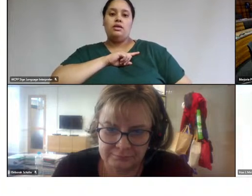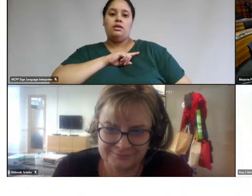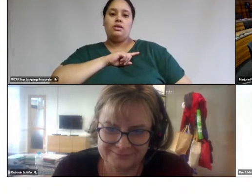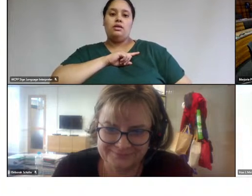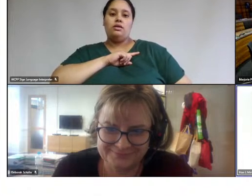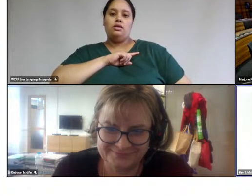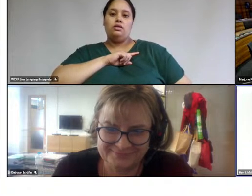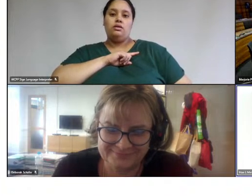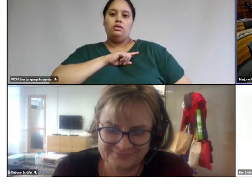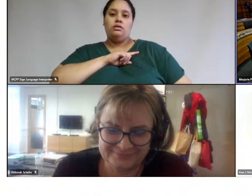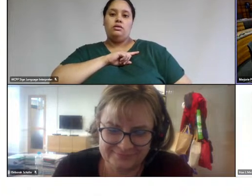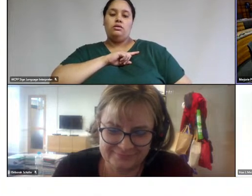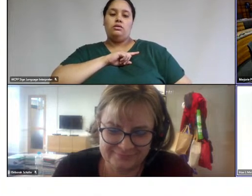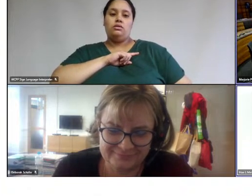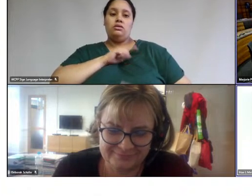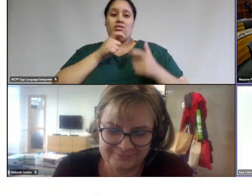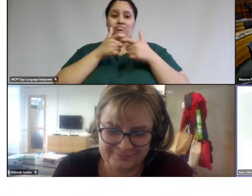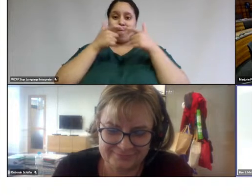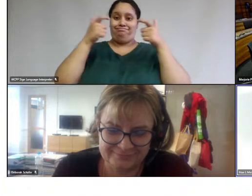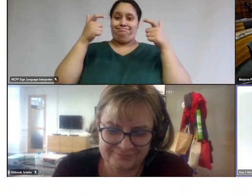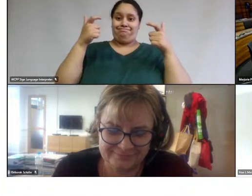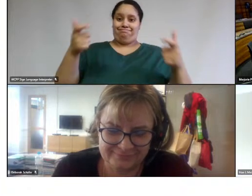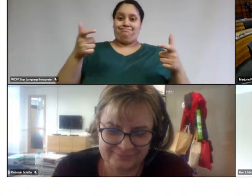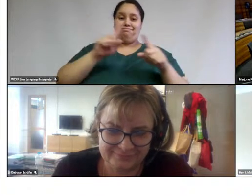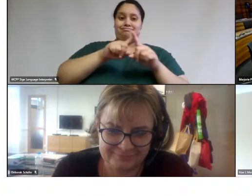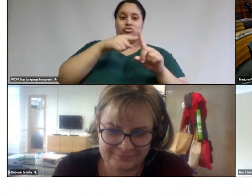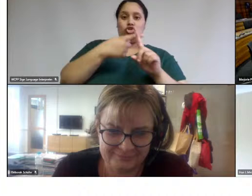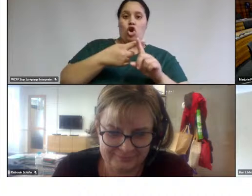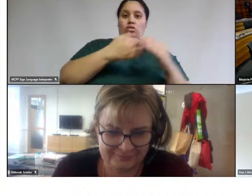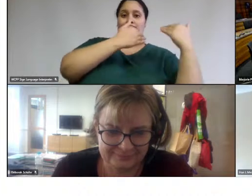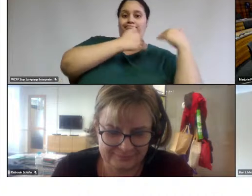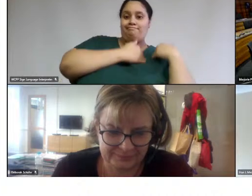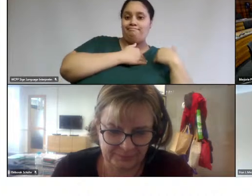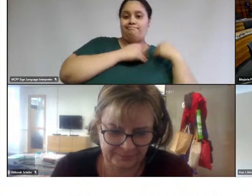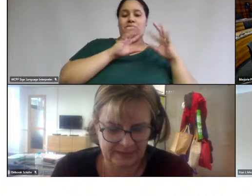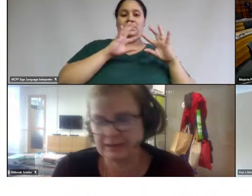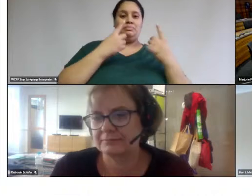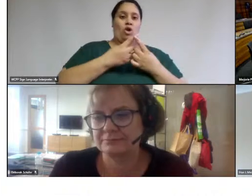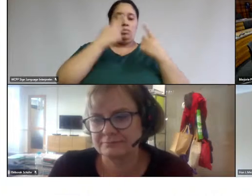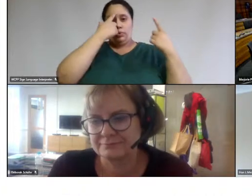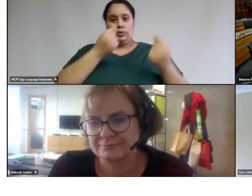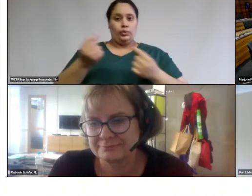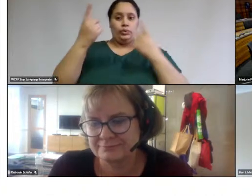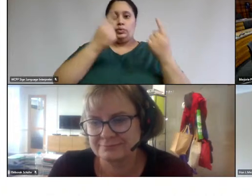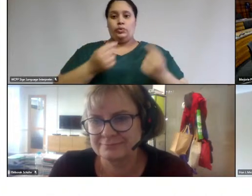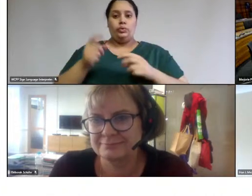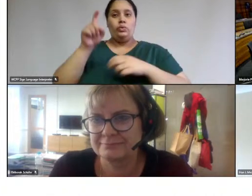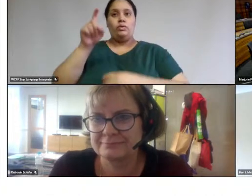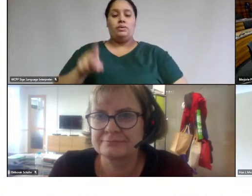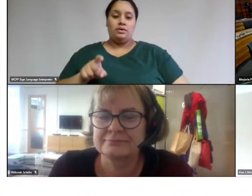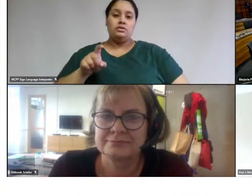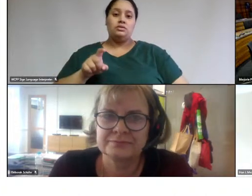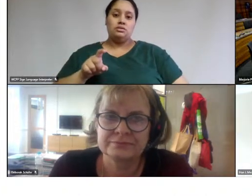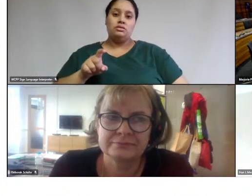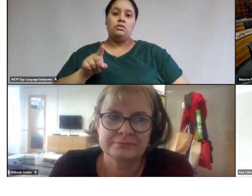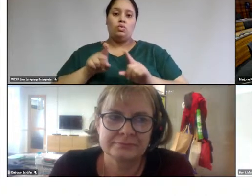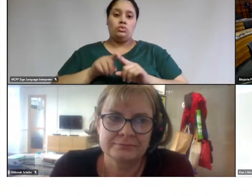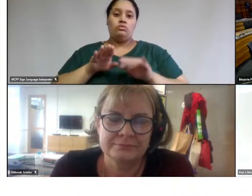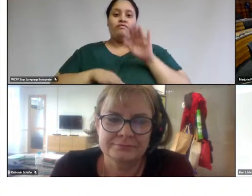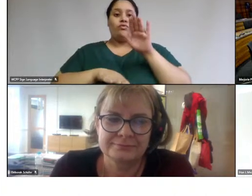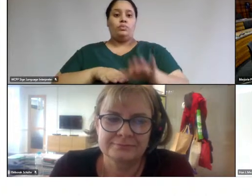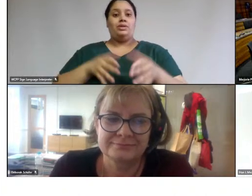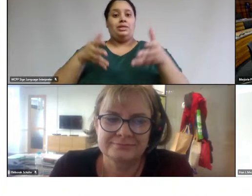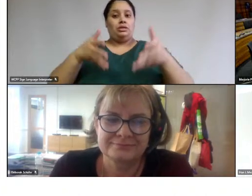the magnitude of the department and the reach that it has to, and the footprint it has in the Western Cape.